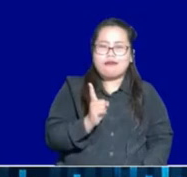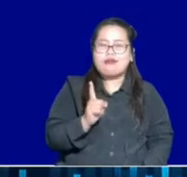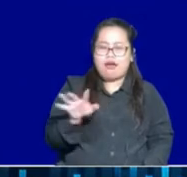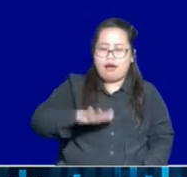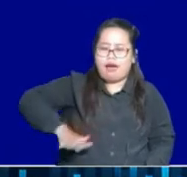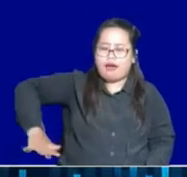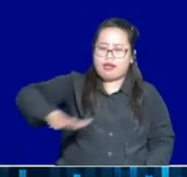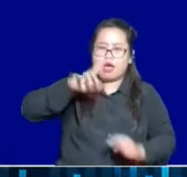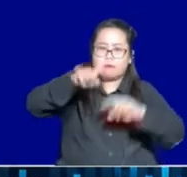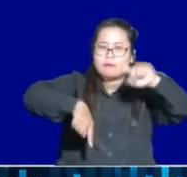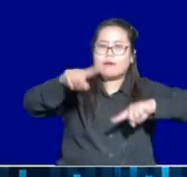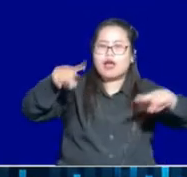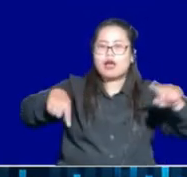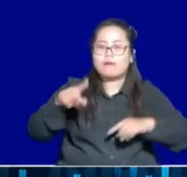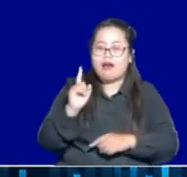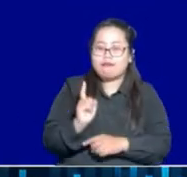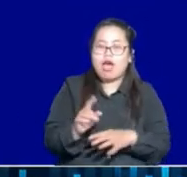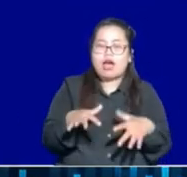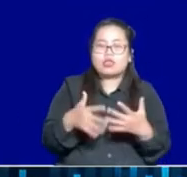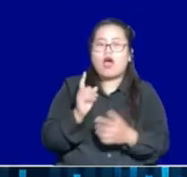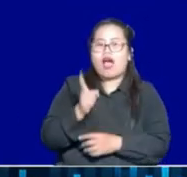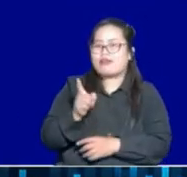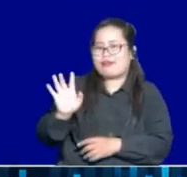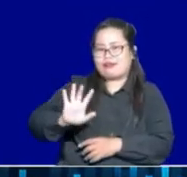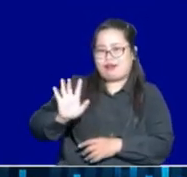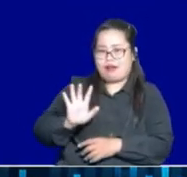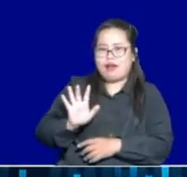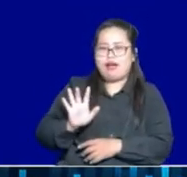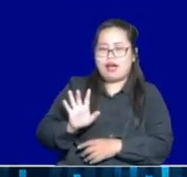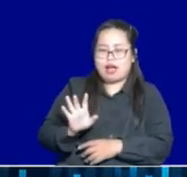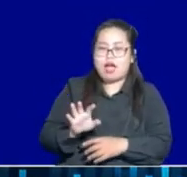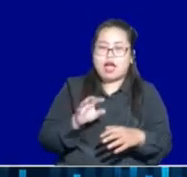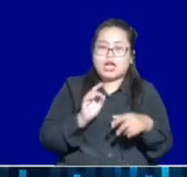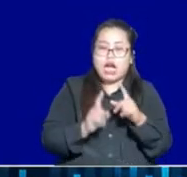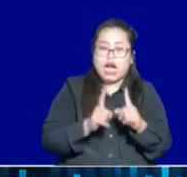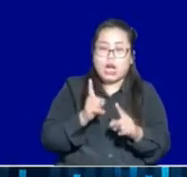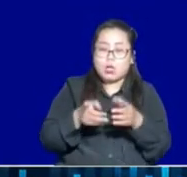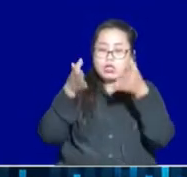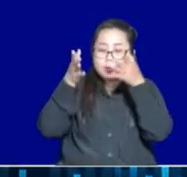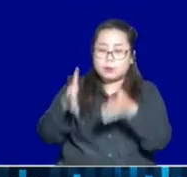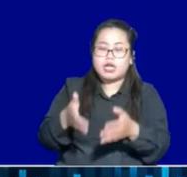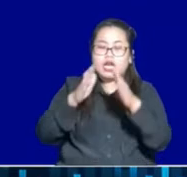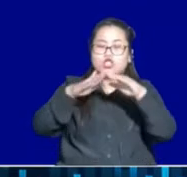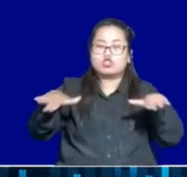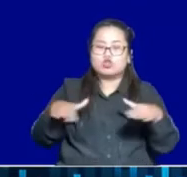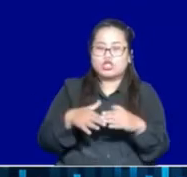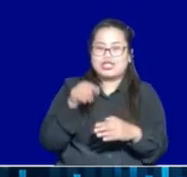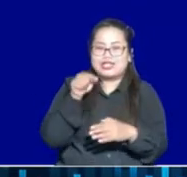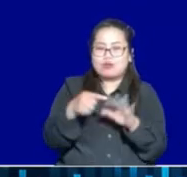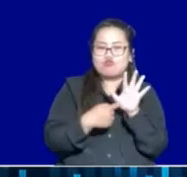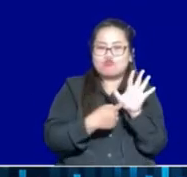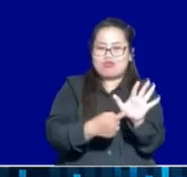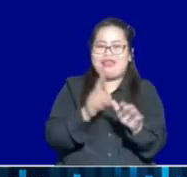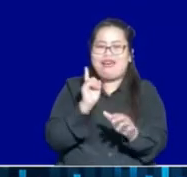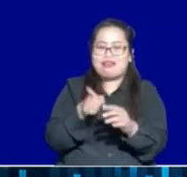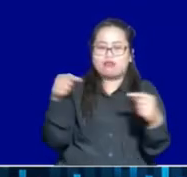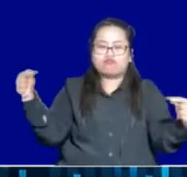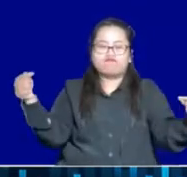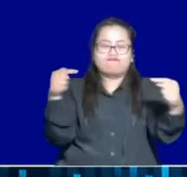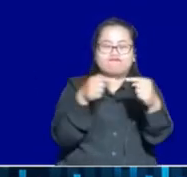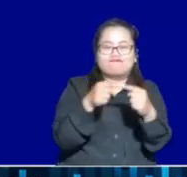we look into this new industry space that I just mentioned before, I can put in this space, I can put